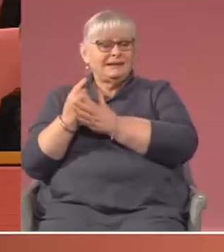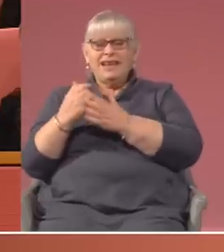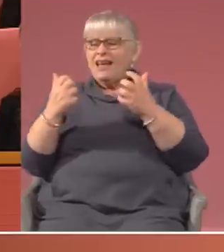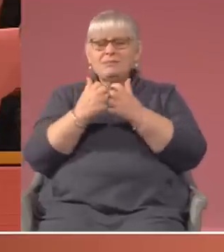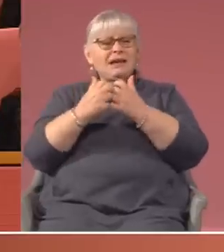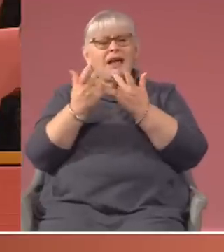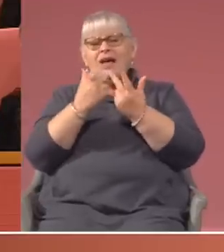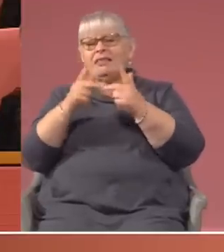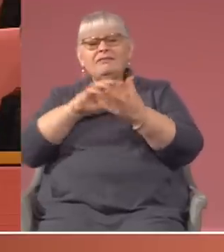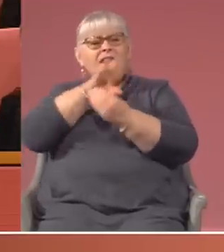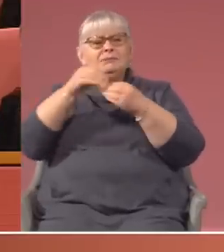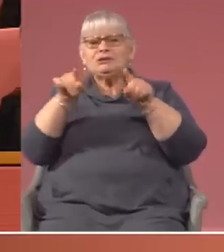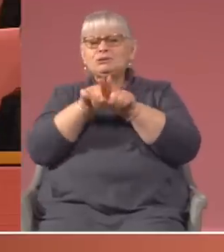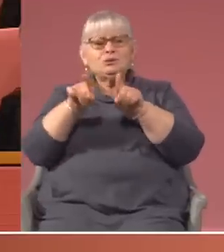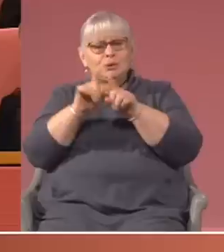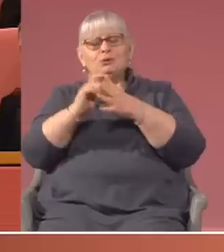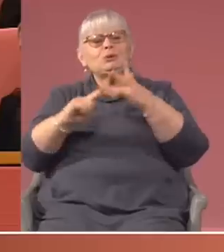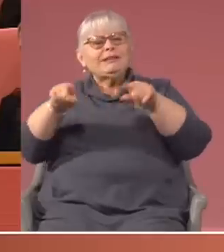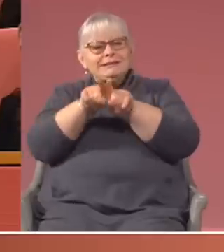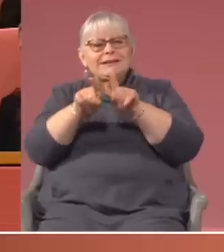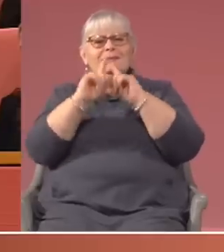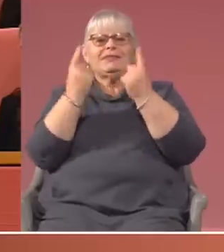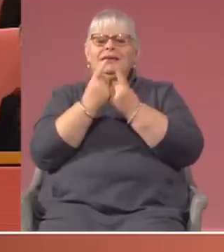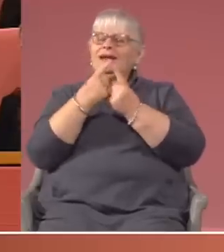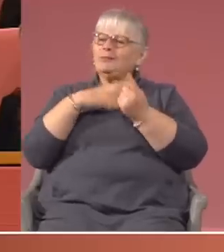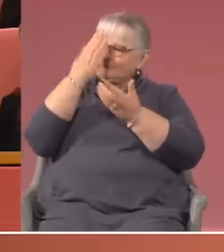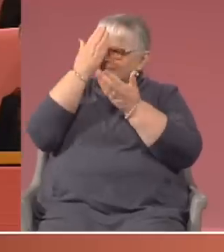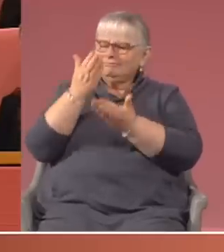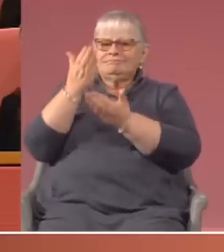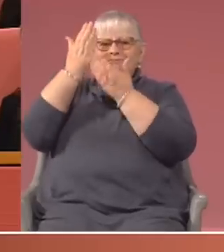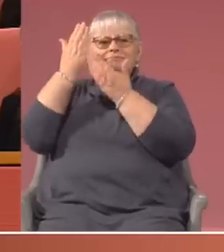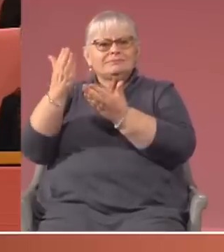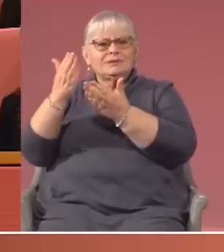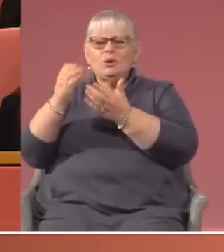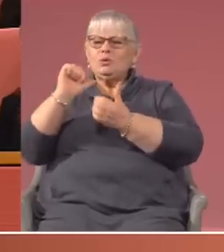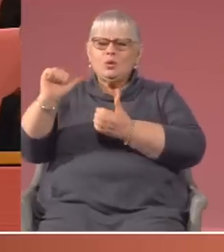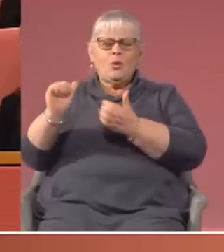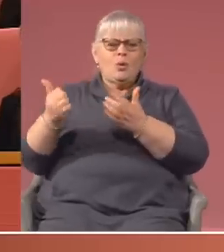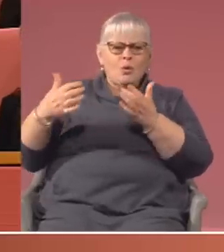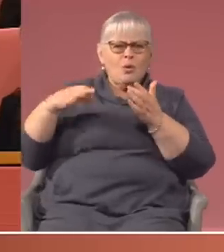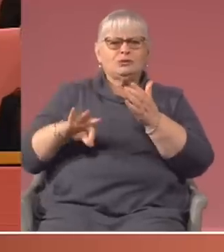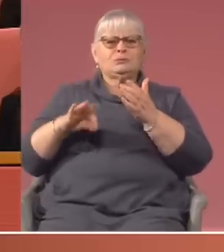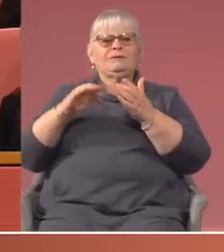this. I'd like to acknowledge the contribution immigrants continue to make to our country.